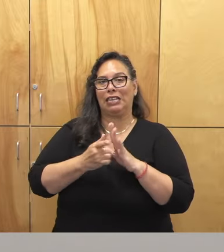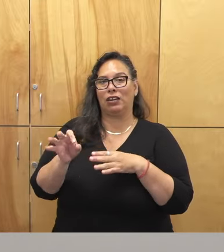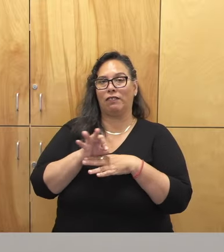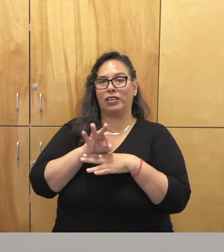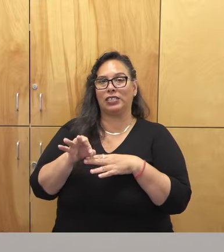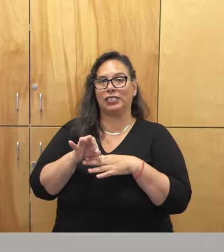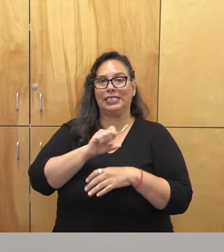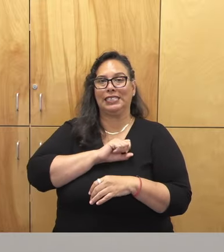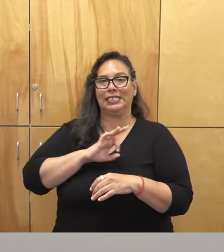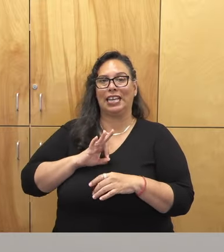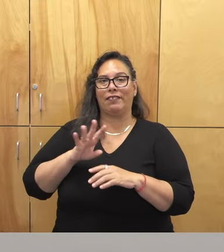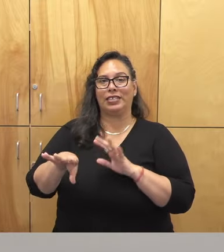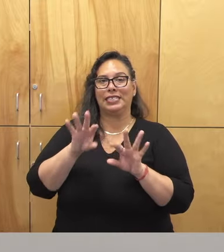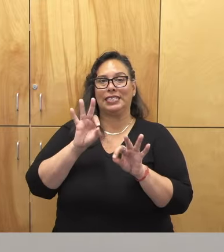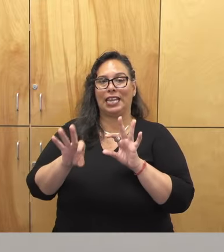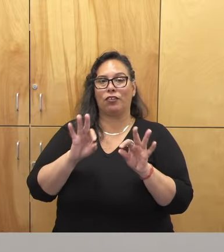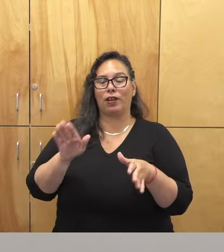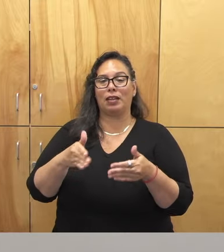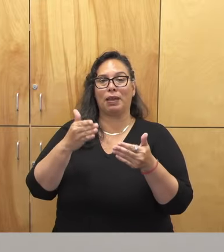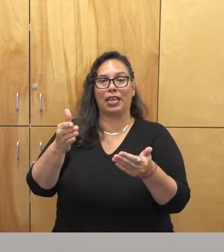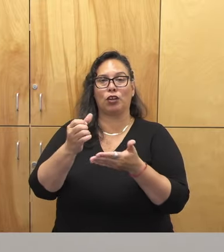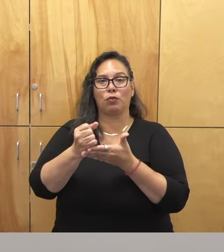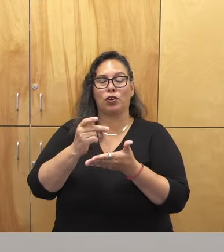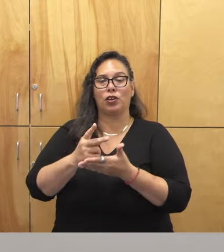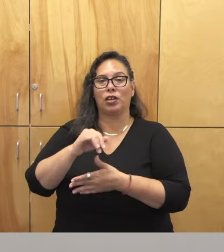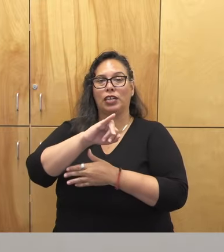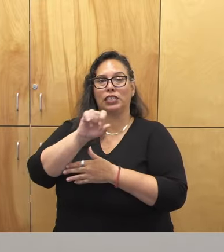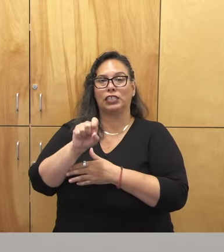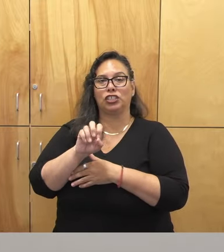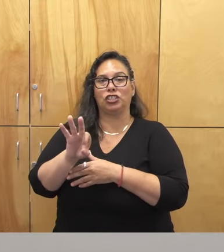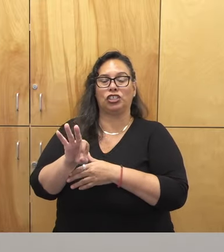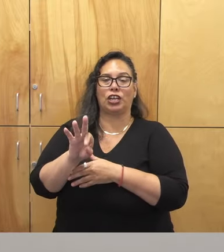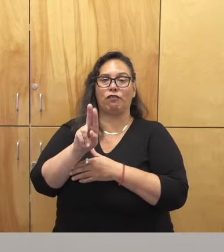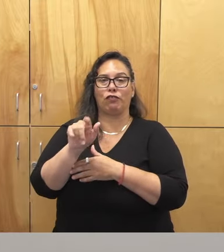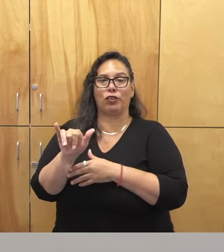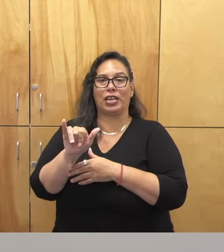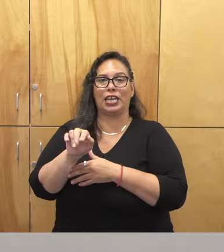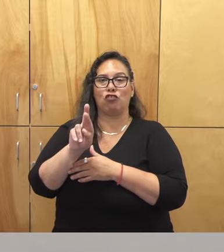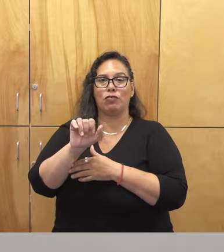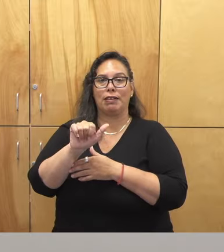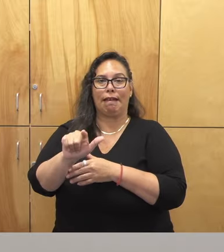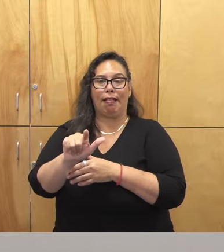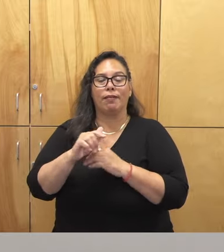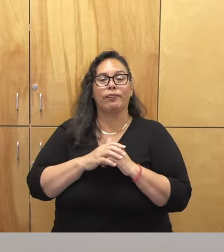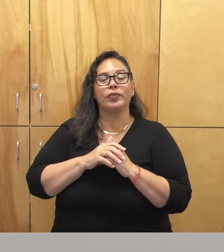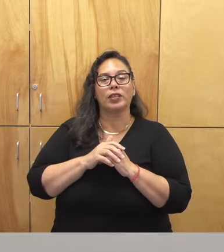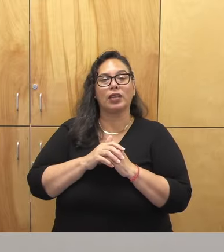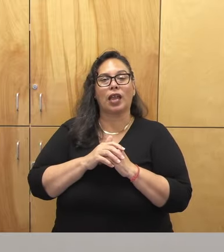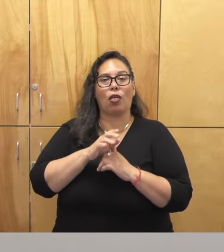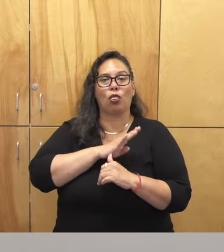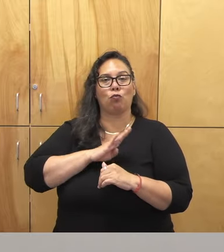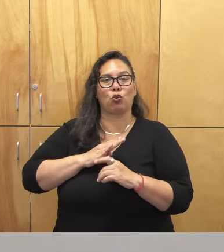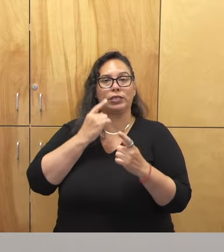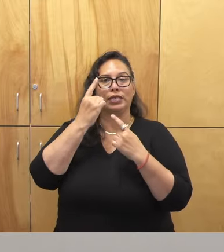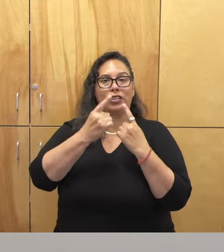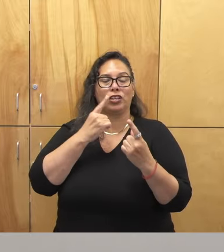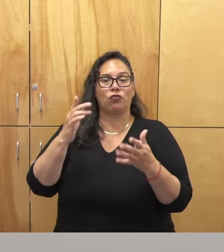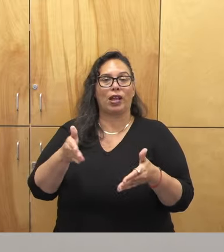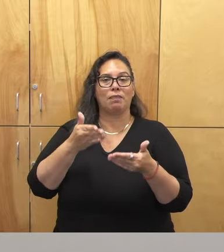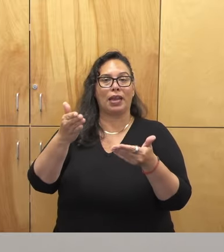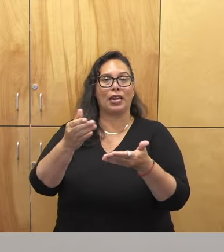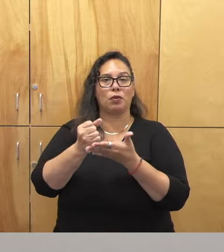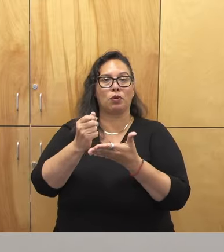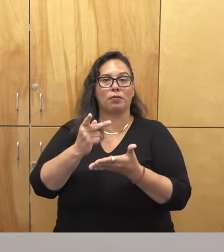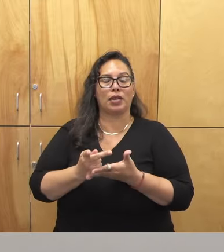has selected and recommends for approval Jeffrey Riel as general counsel. Prior to the board's consideration of the recommended approval of